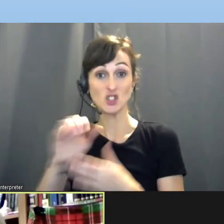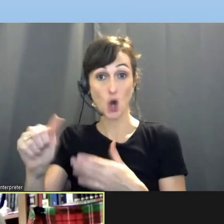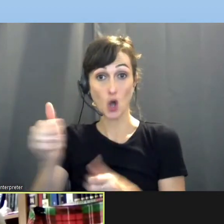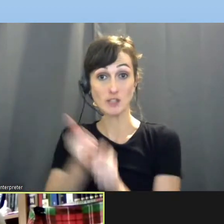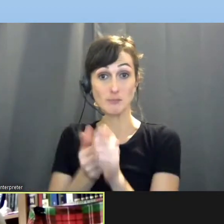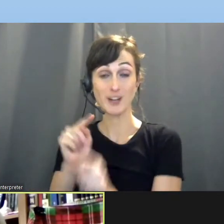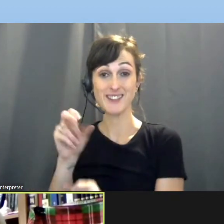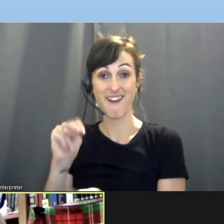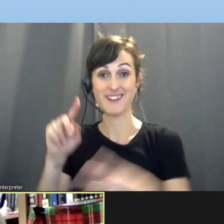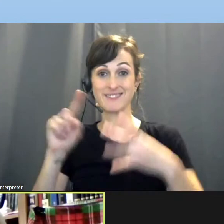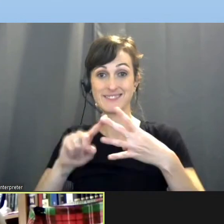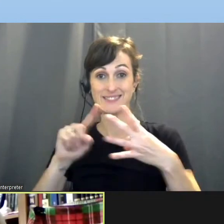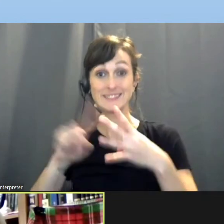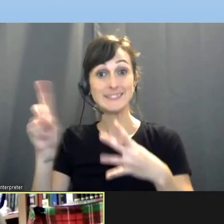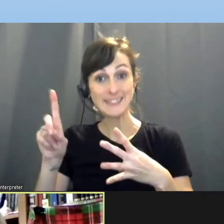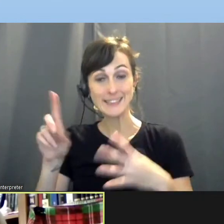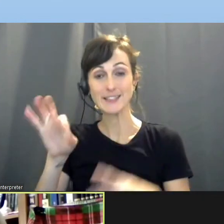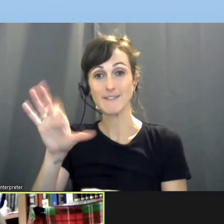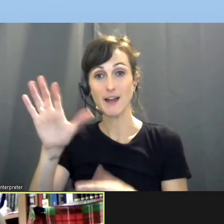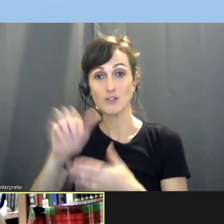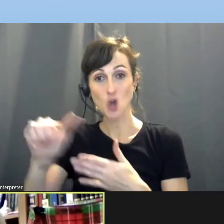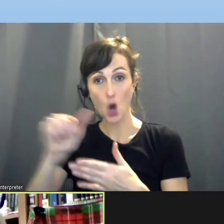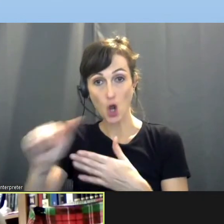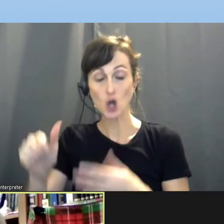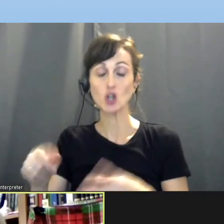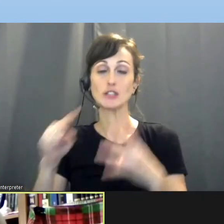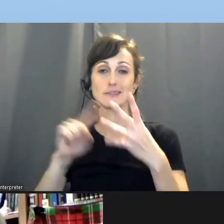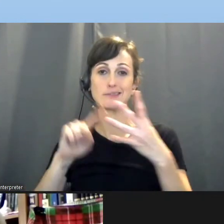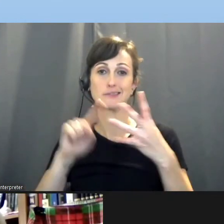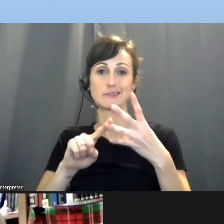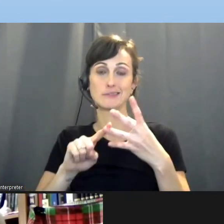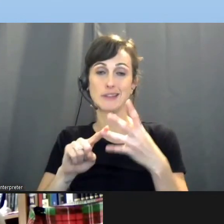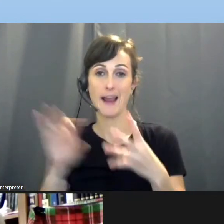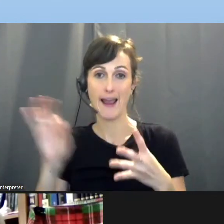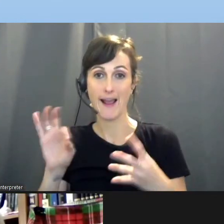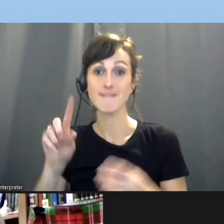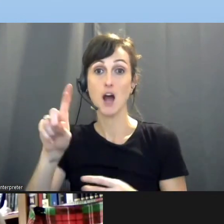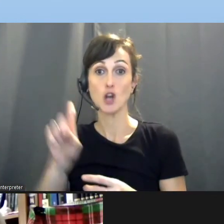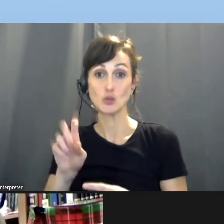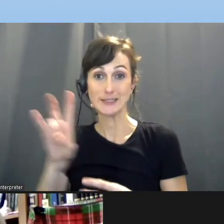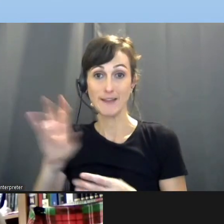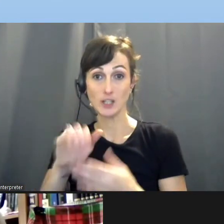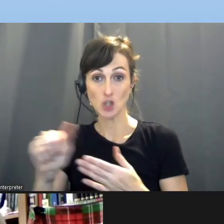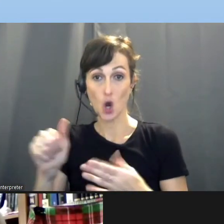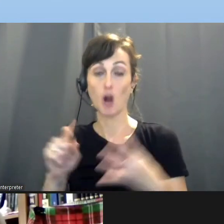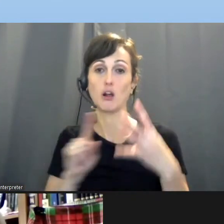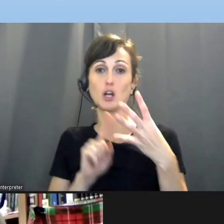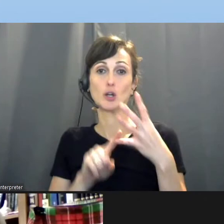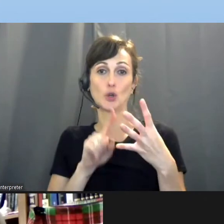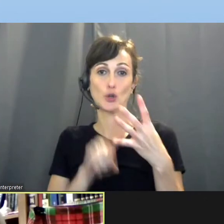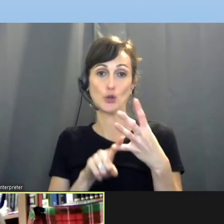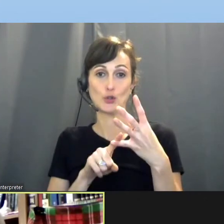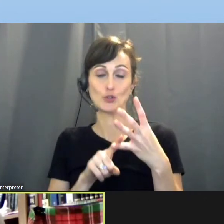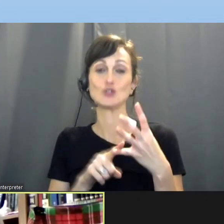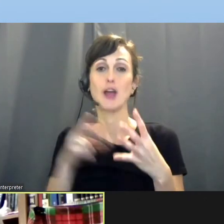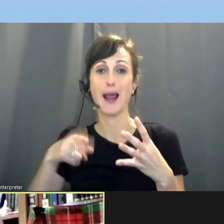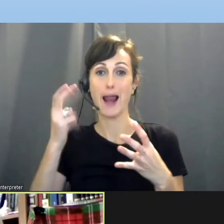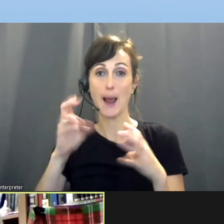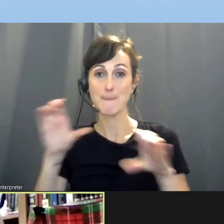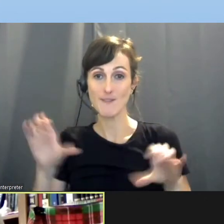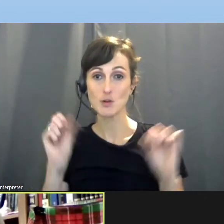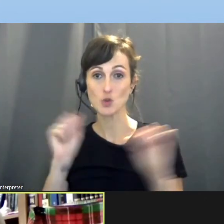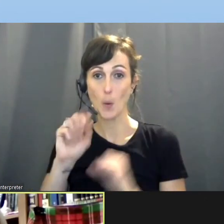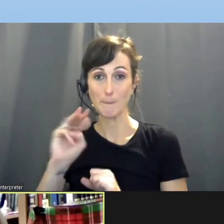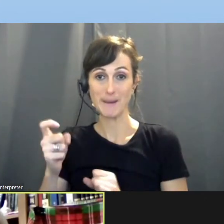bid $95 per ton. Type F, they bid $107 per ton. And high performance cold mix, they